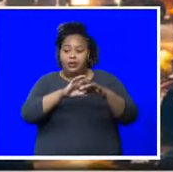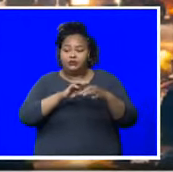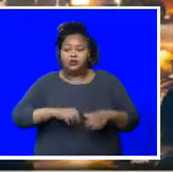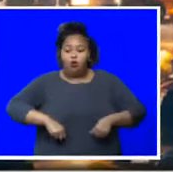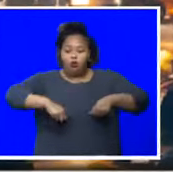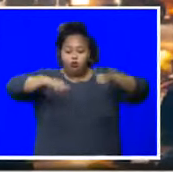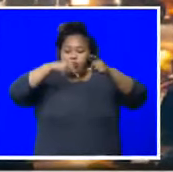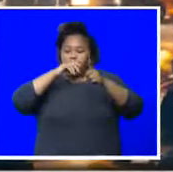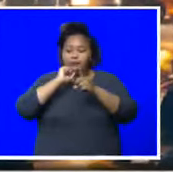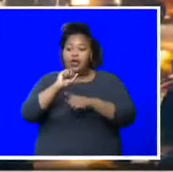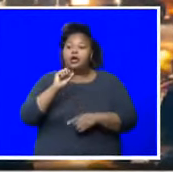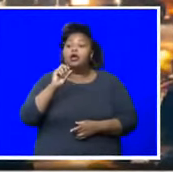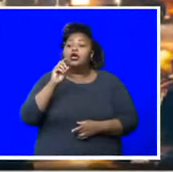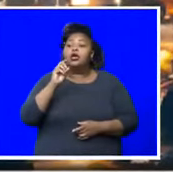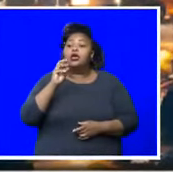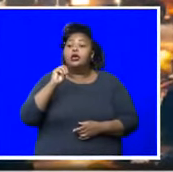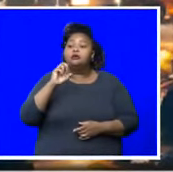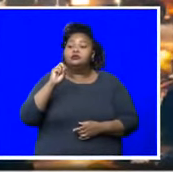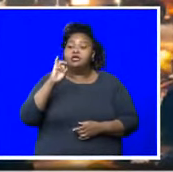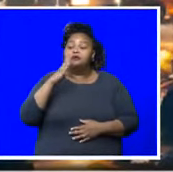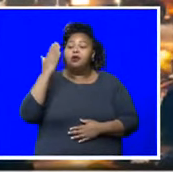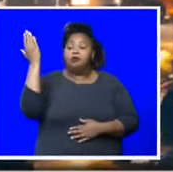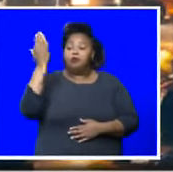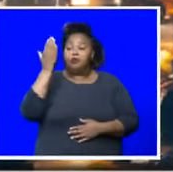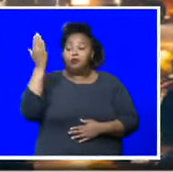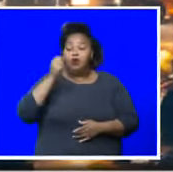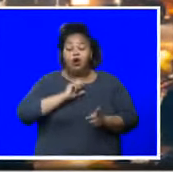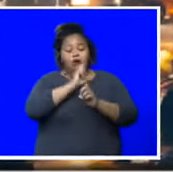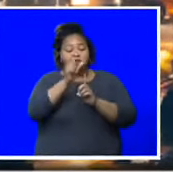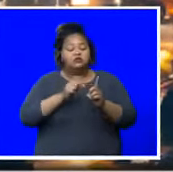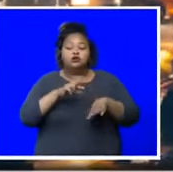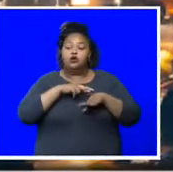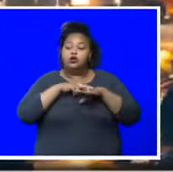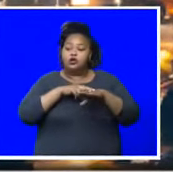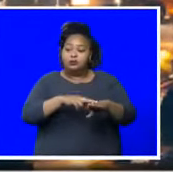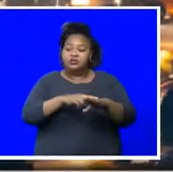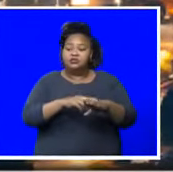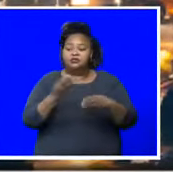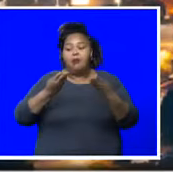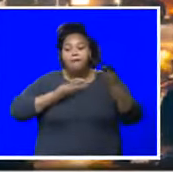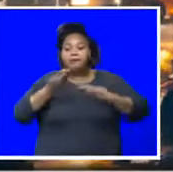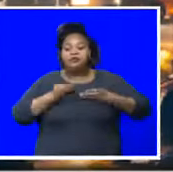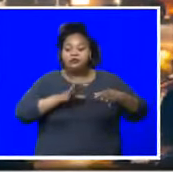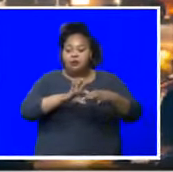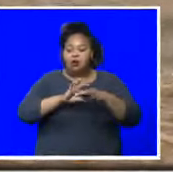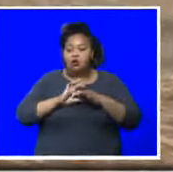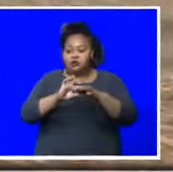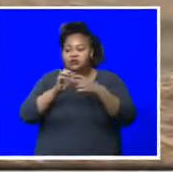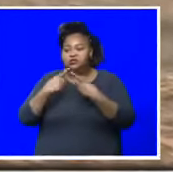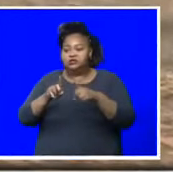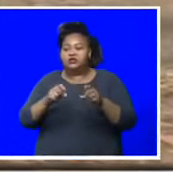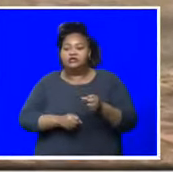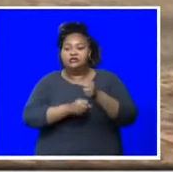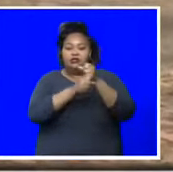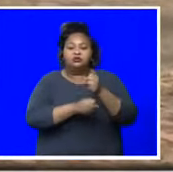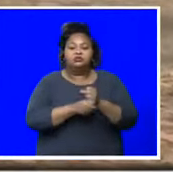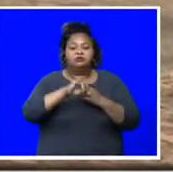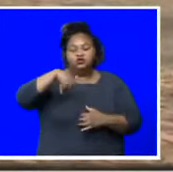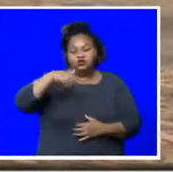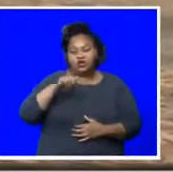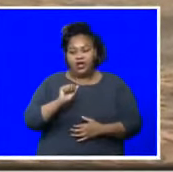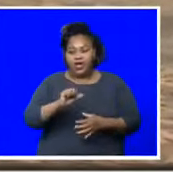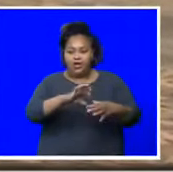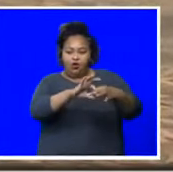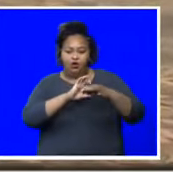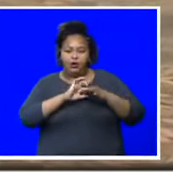tinkapane netinhlangano le tisekela ke inhlangano iJunior Achievement emhlanganeni webantfu labasha Kulo mhlangano webantfu